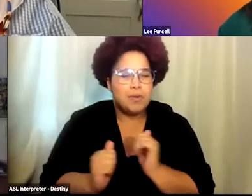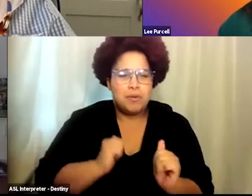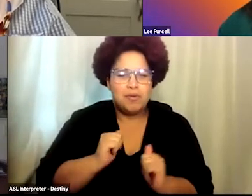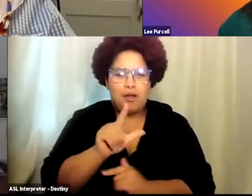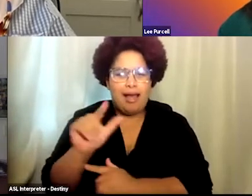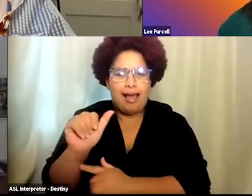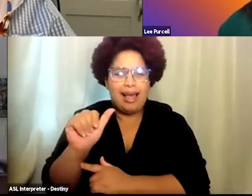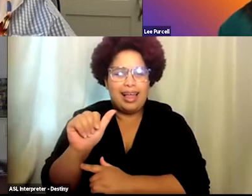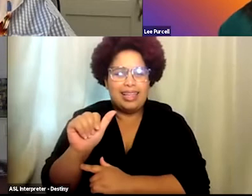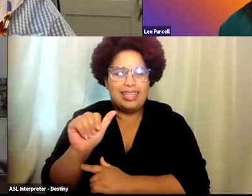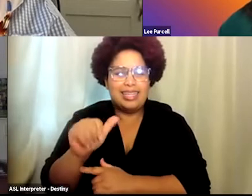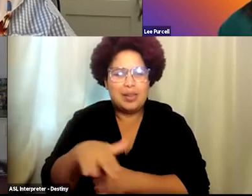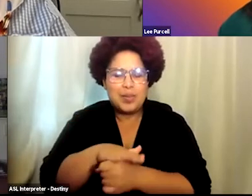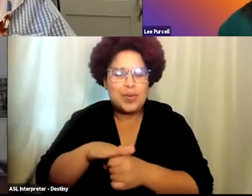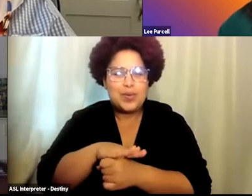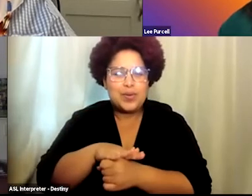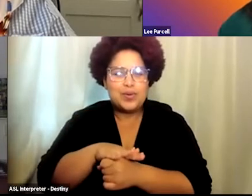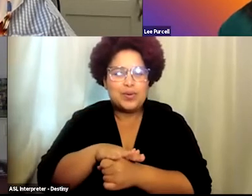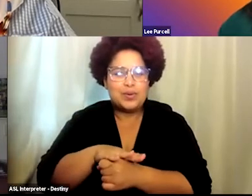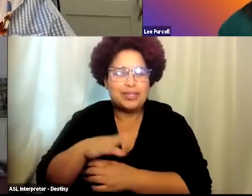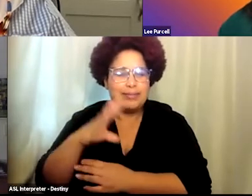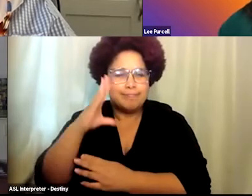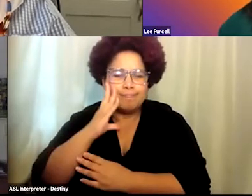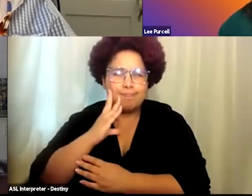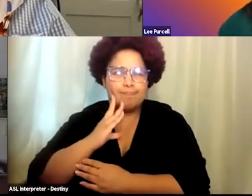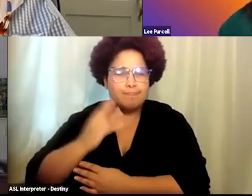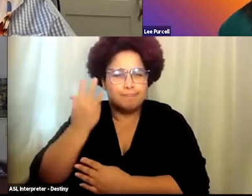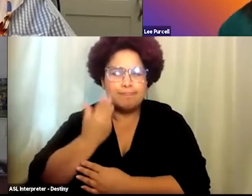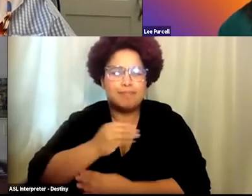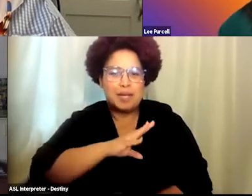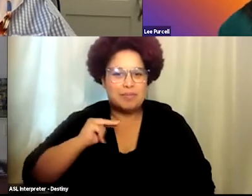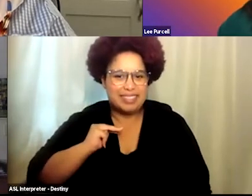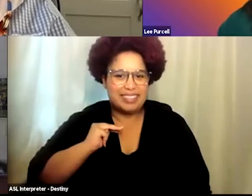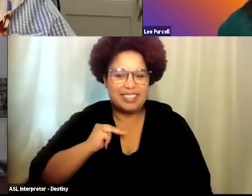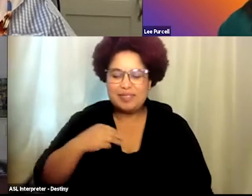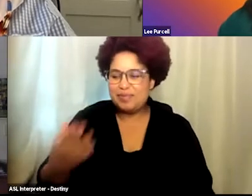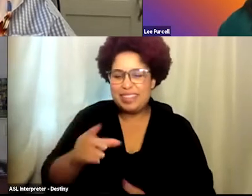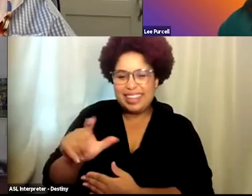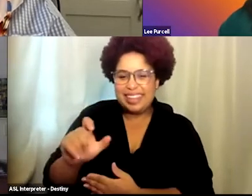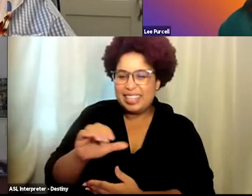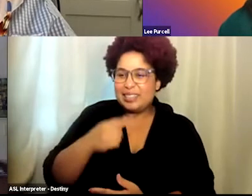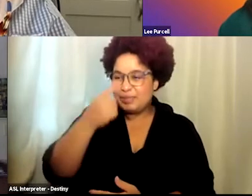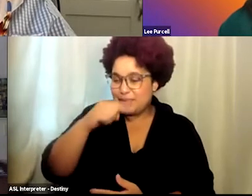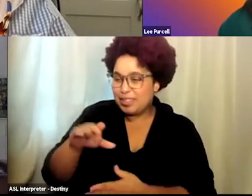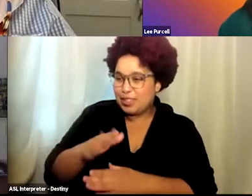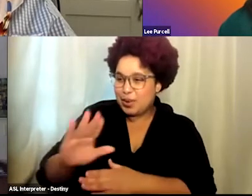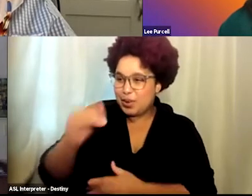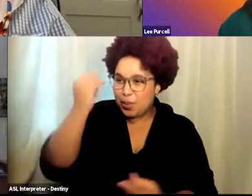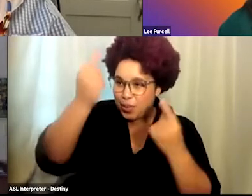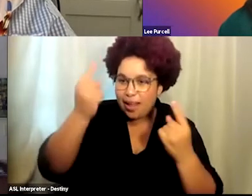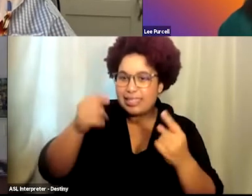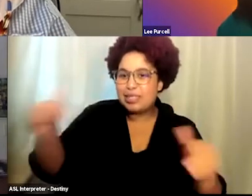Los Angeles Local Seasoned Performers Committee. So Lee, please share your thoughts and introduce